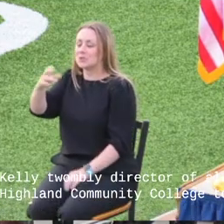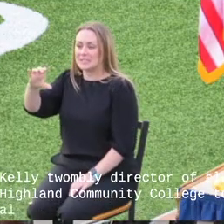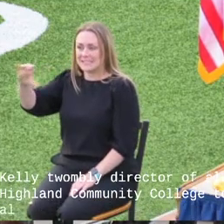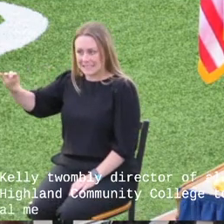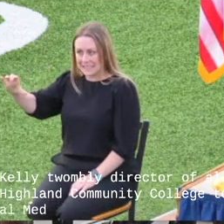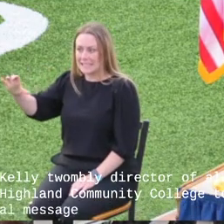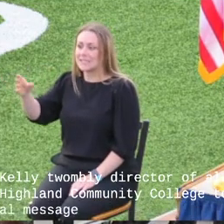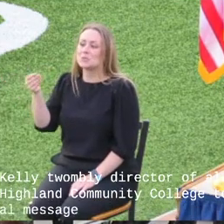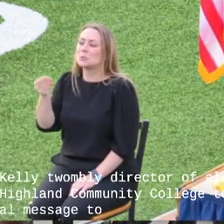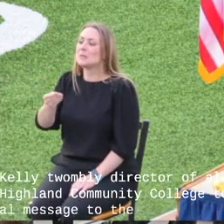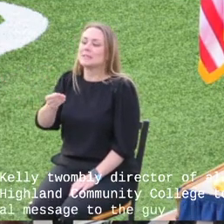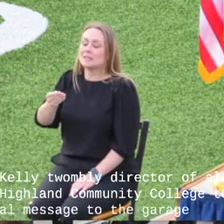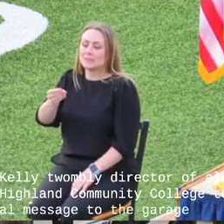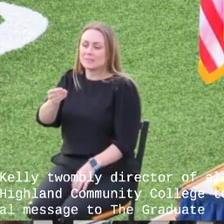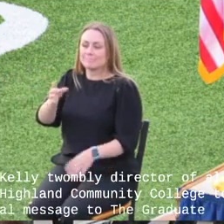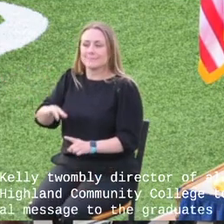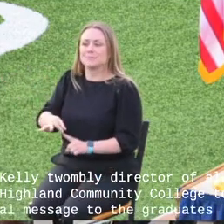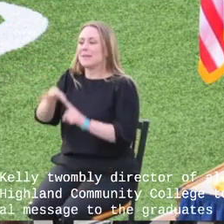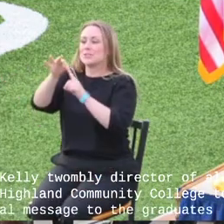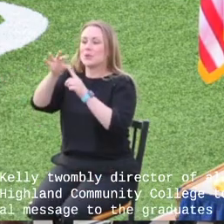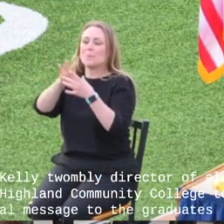special message to the graduates.